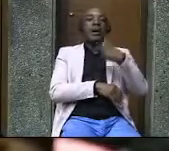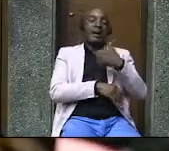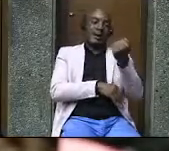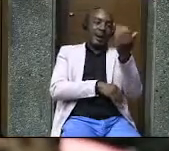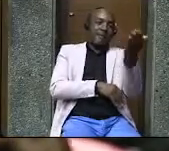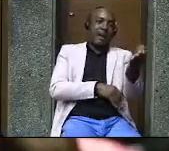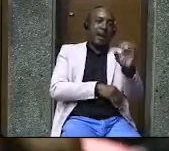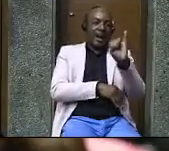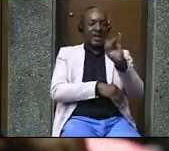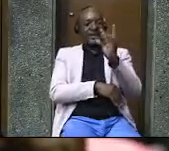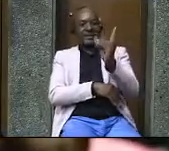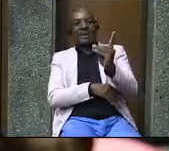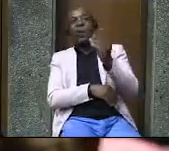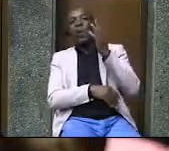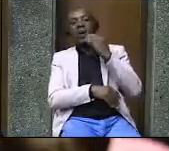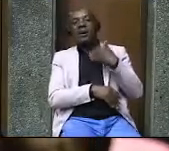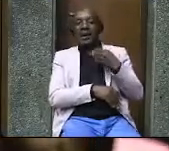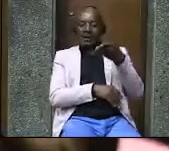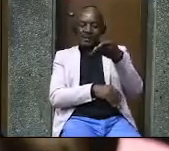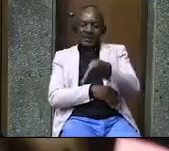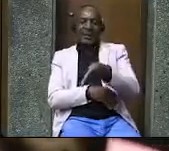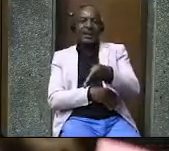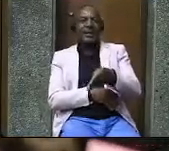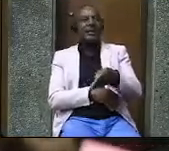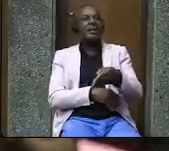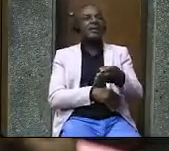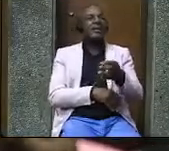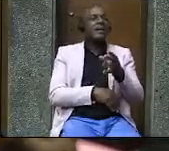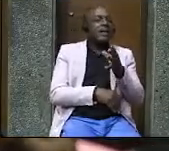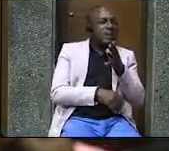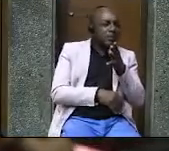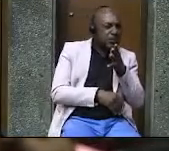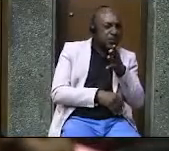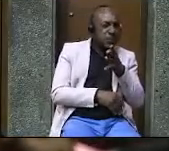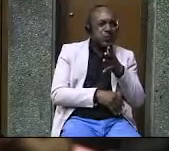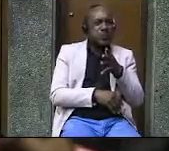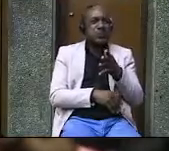ukuthi le land utshani kugcwele kodwa kuthiwa eka